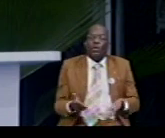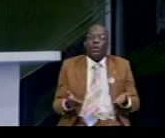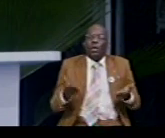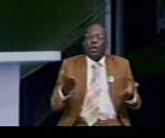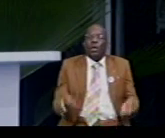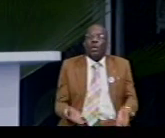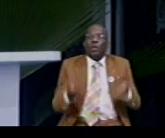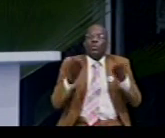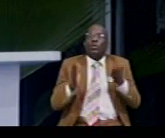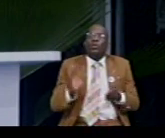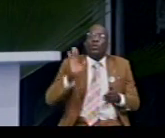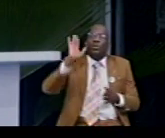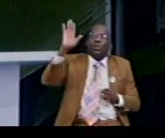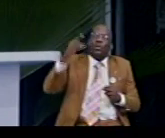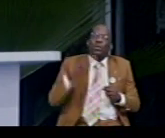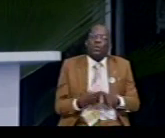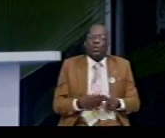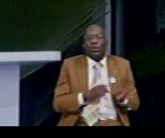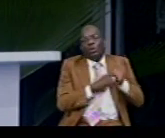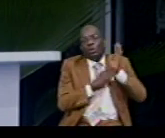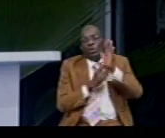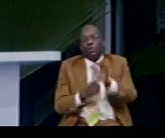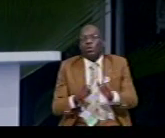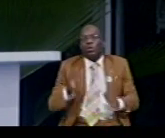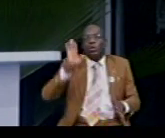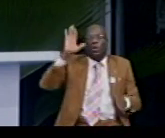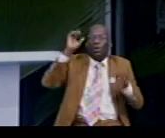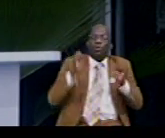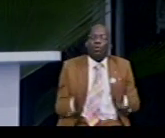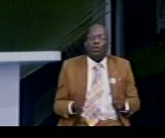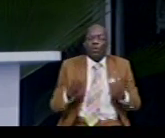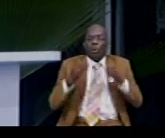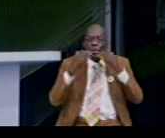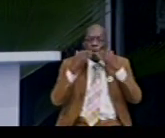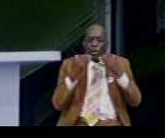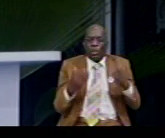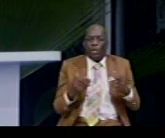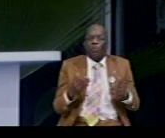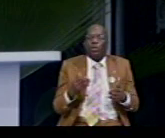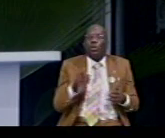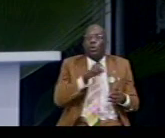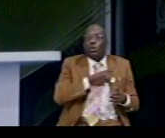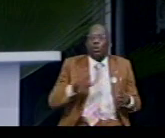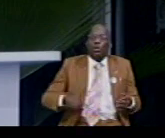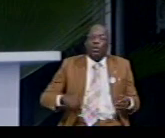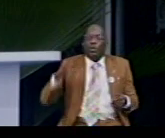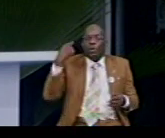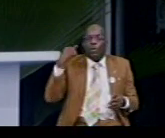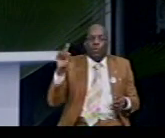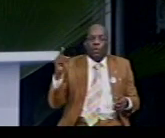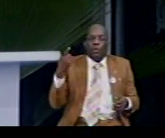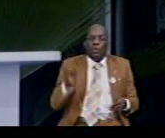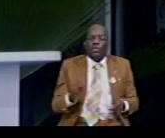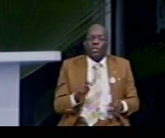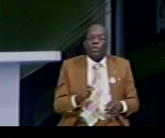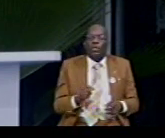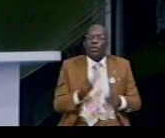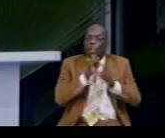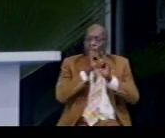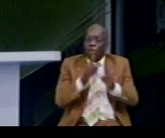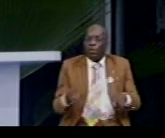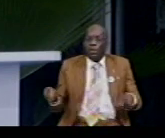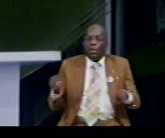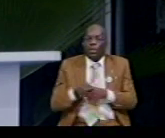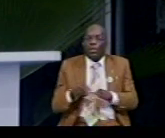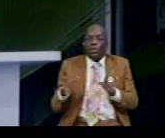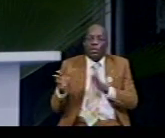name. Manifest your power. Thank you, Lord, for the answer. In Jesus' mighty